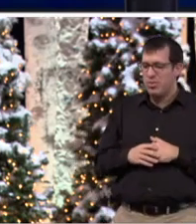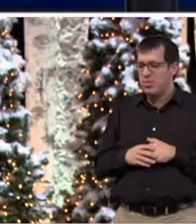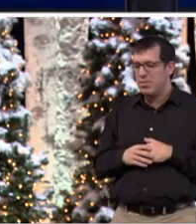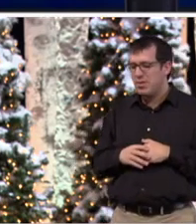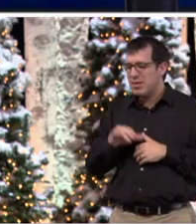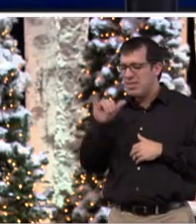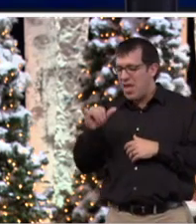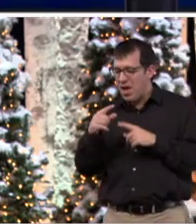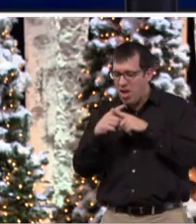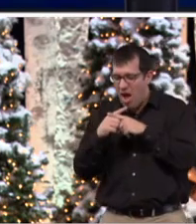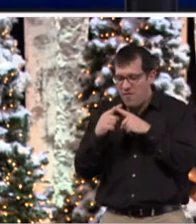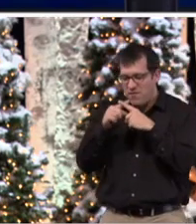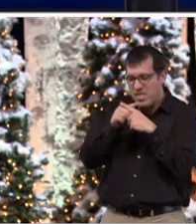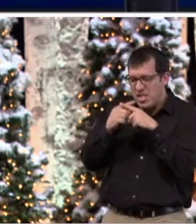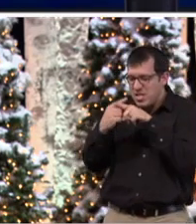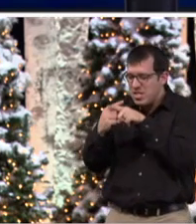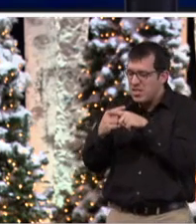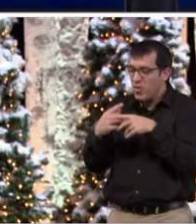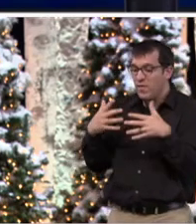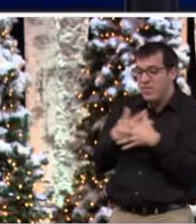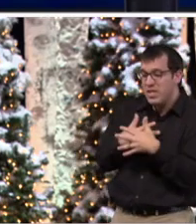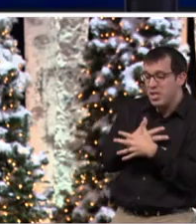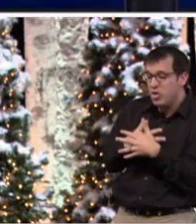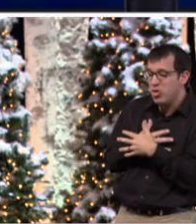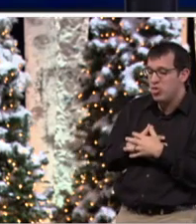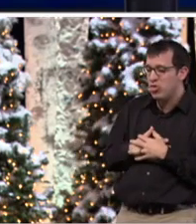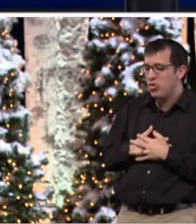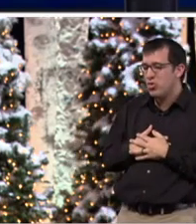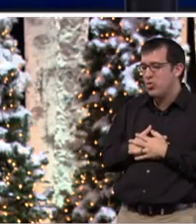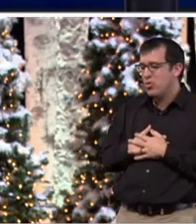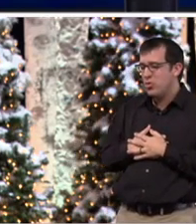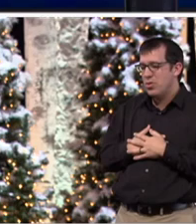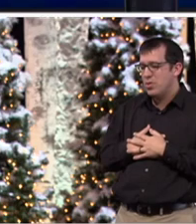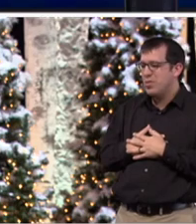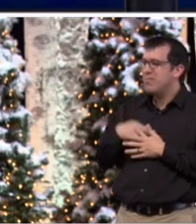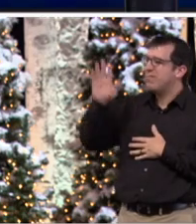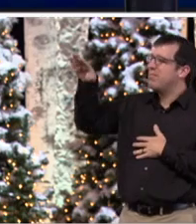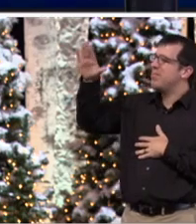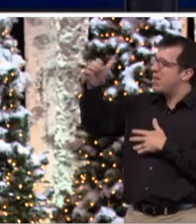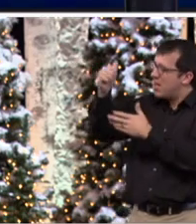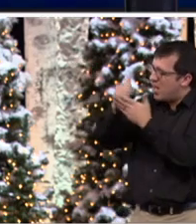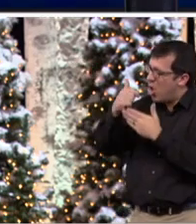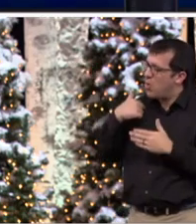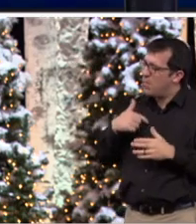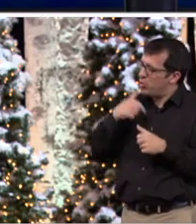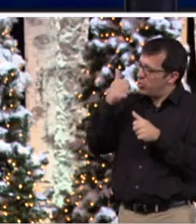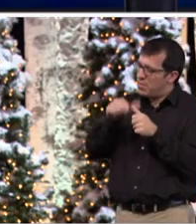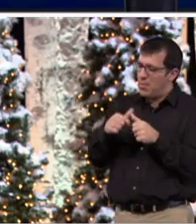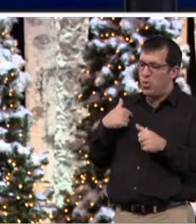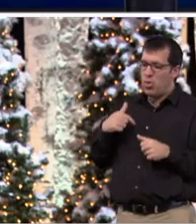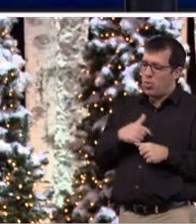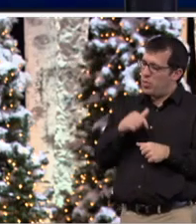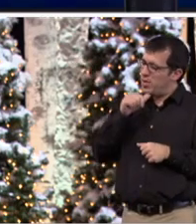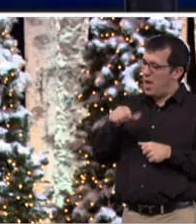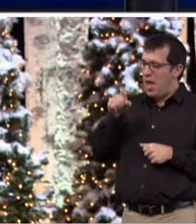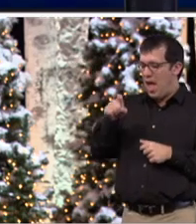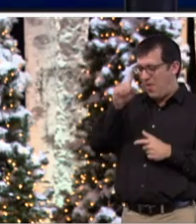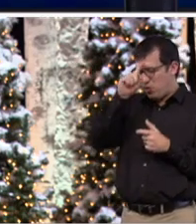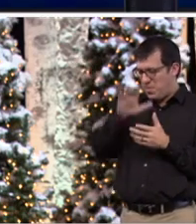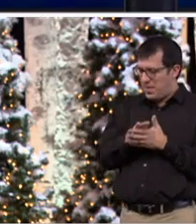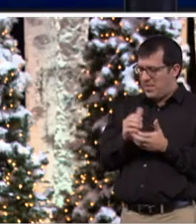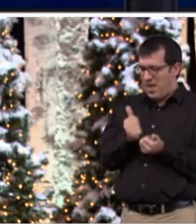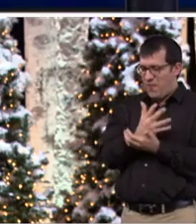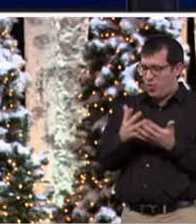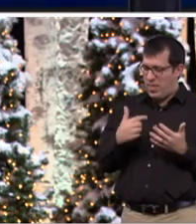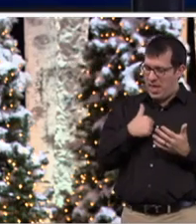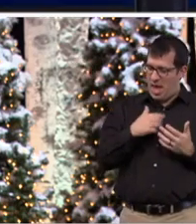darts of conflict, darts of fear. Lord, help us to remember we don't have to believe everything we tell ourselves.